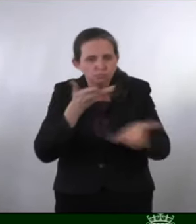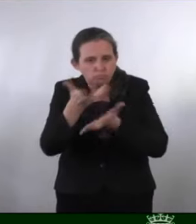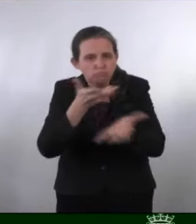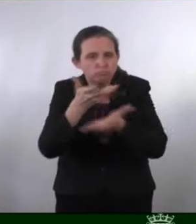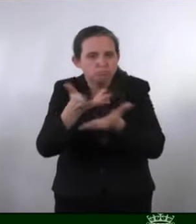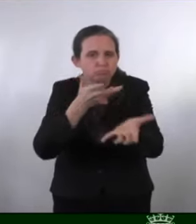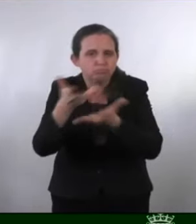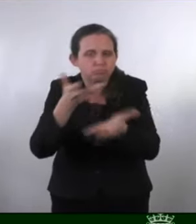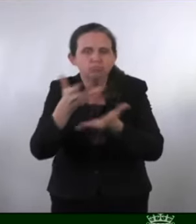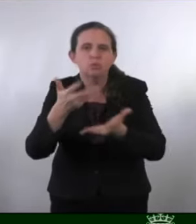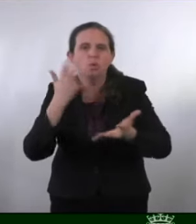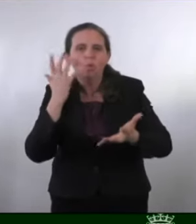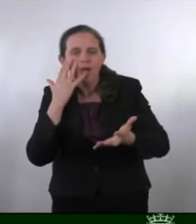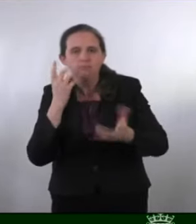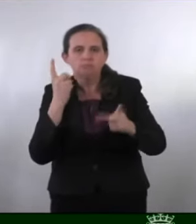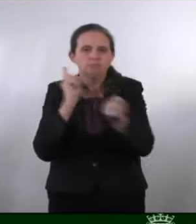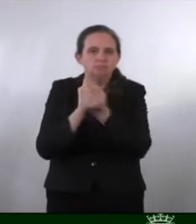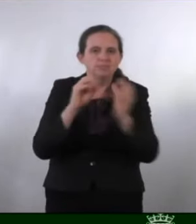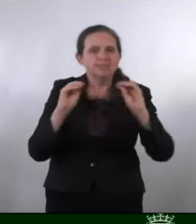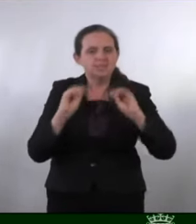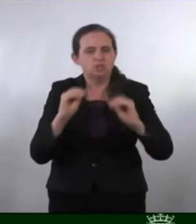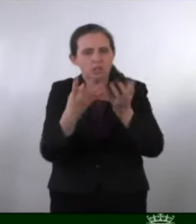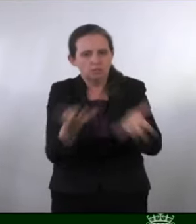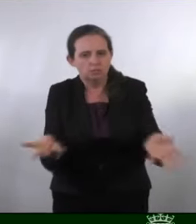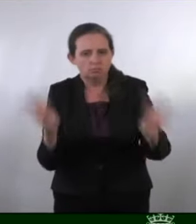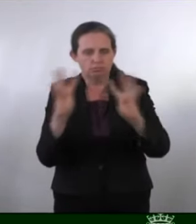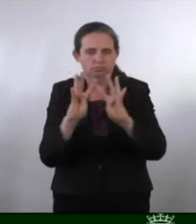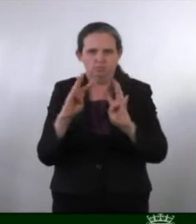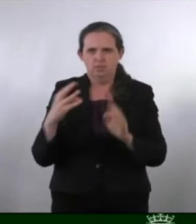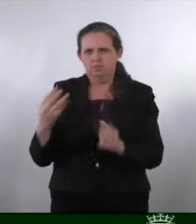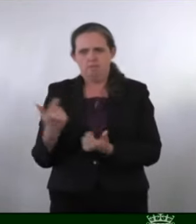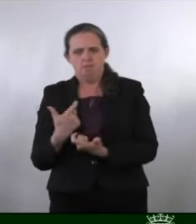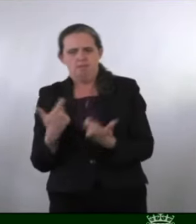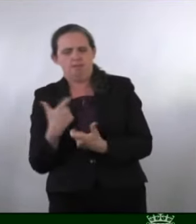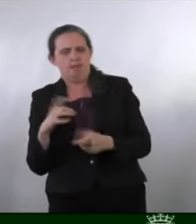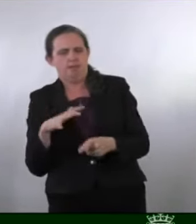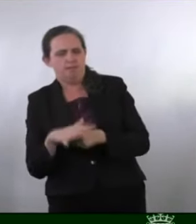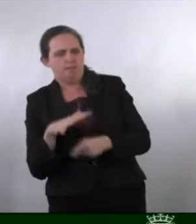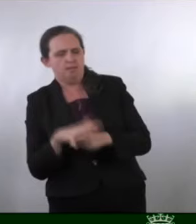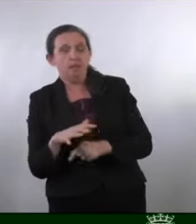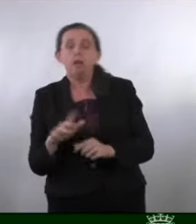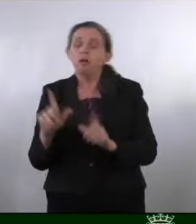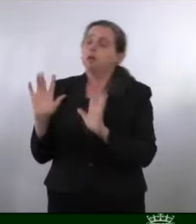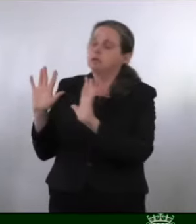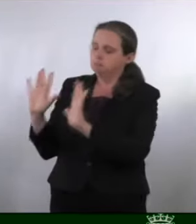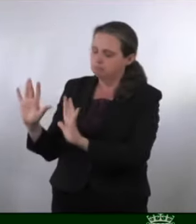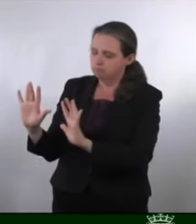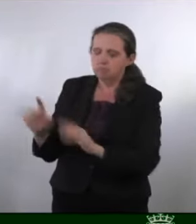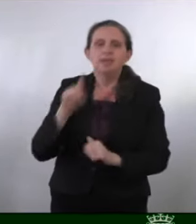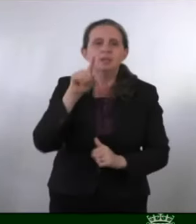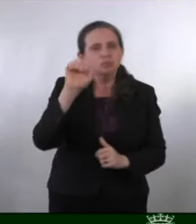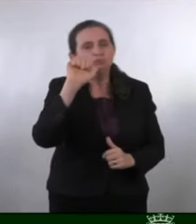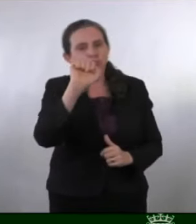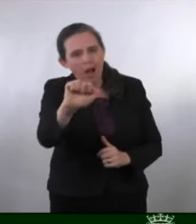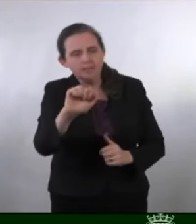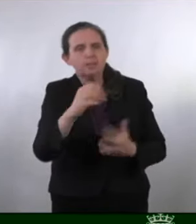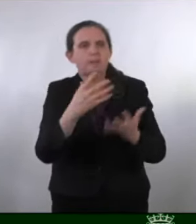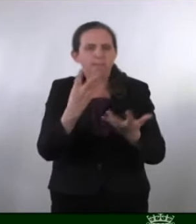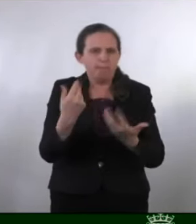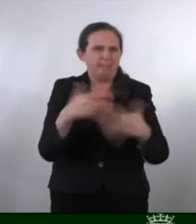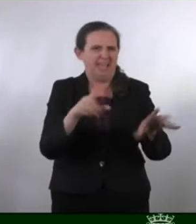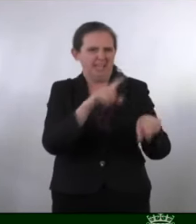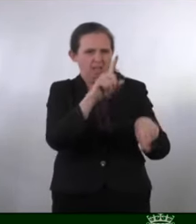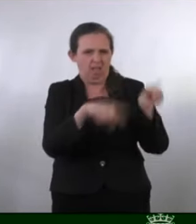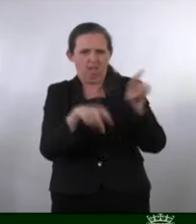in the date. And he is right to say that there has been some inconsistencies. That's why we worked in terms of setting up